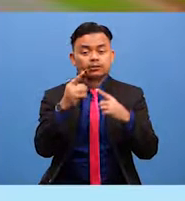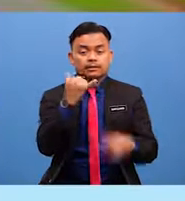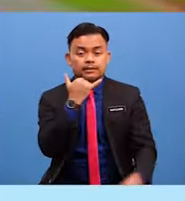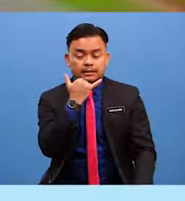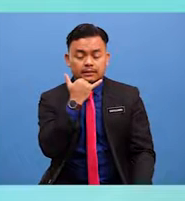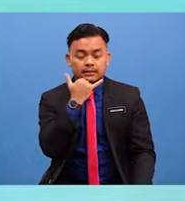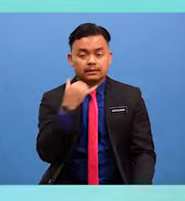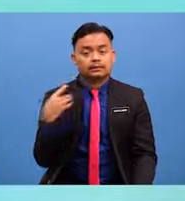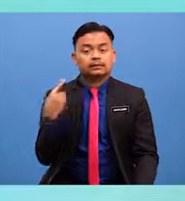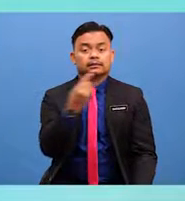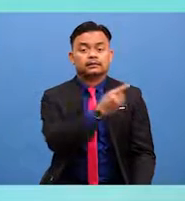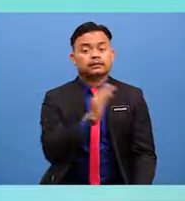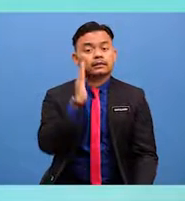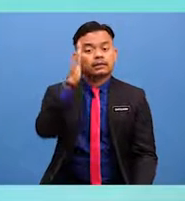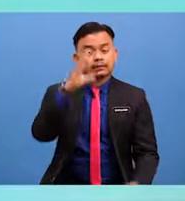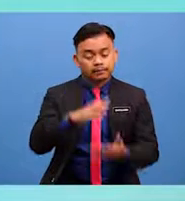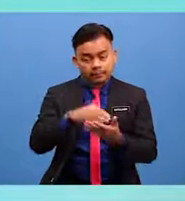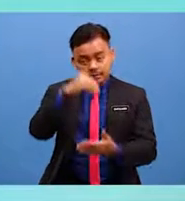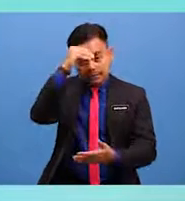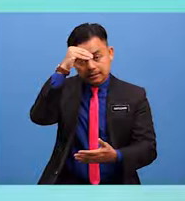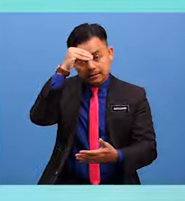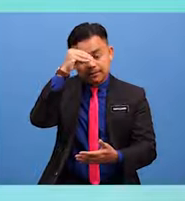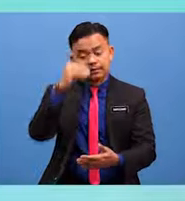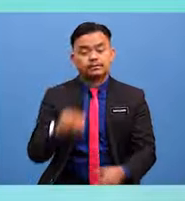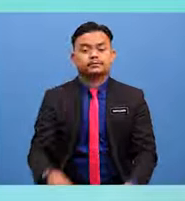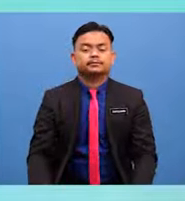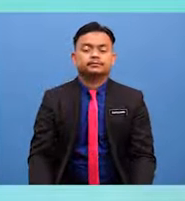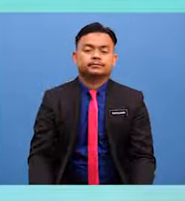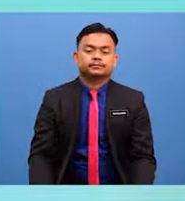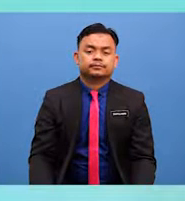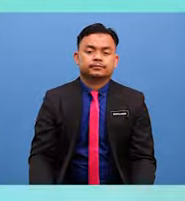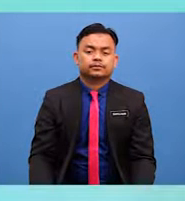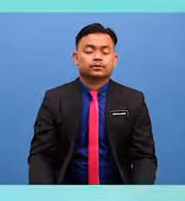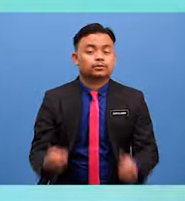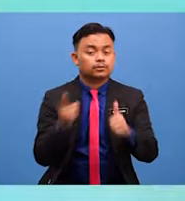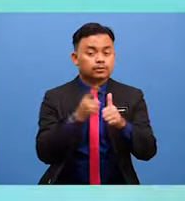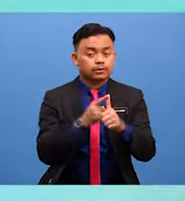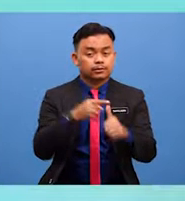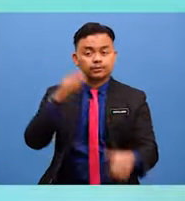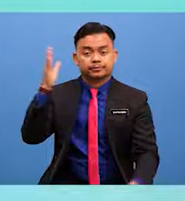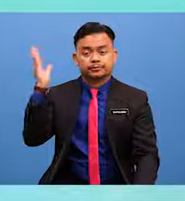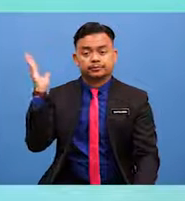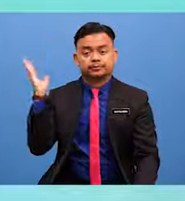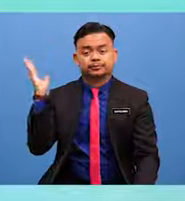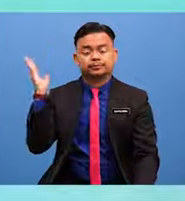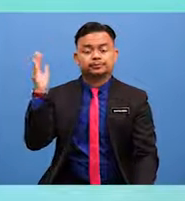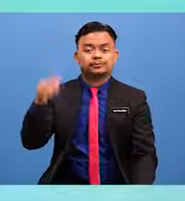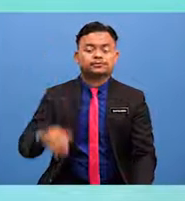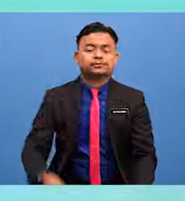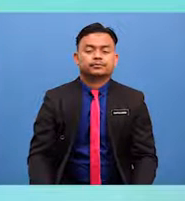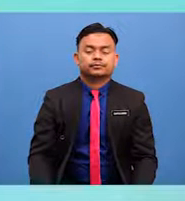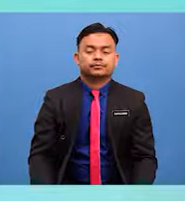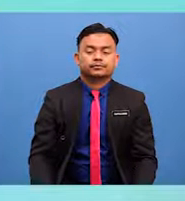today. Number 1. The answer is Eastern Lowland